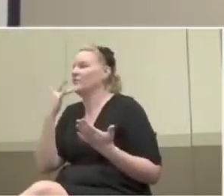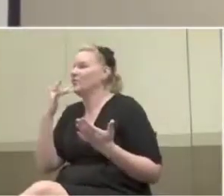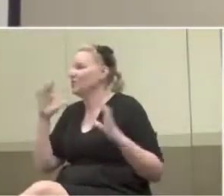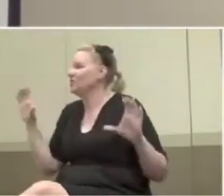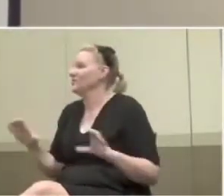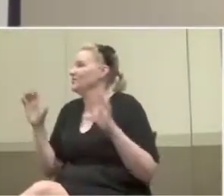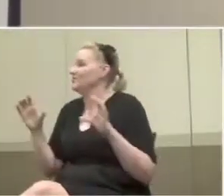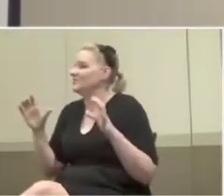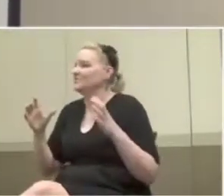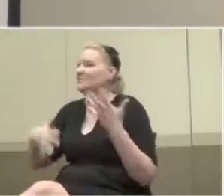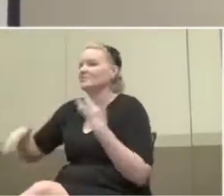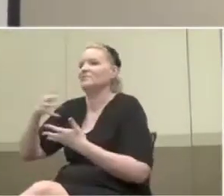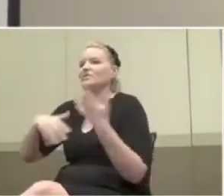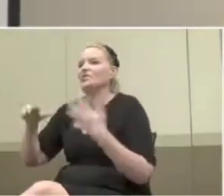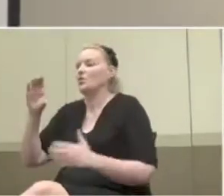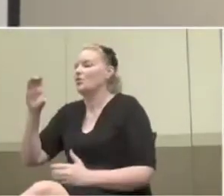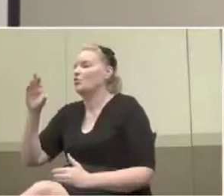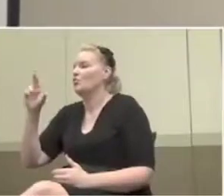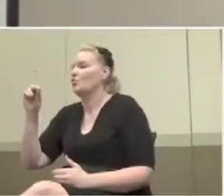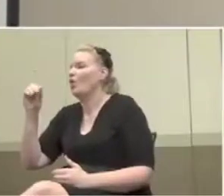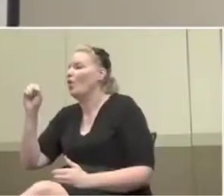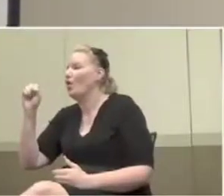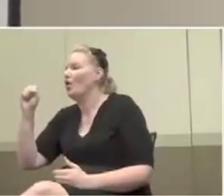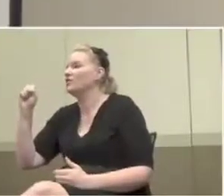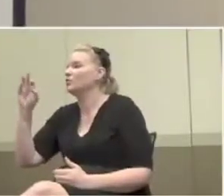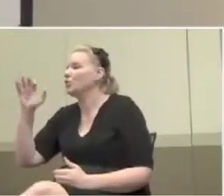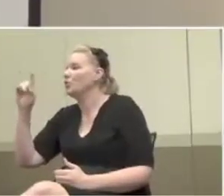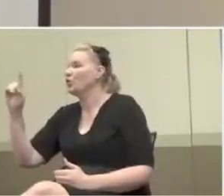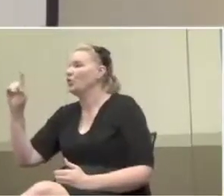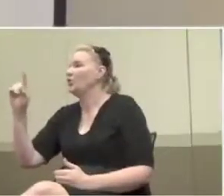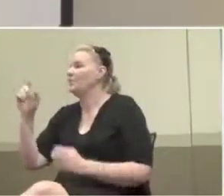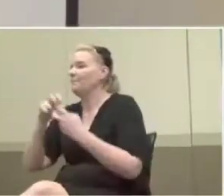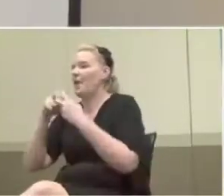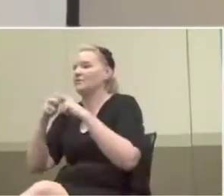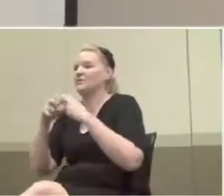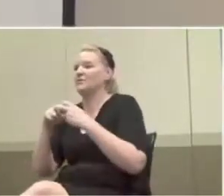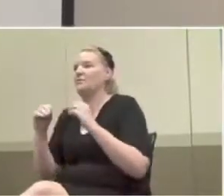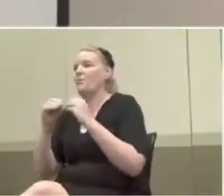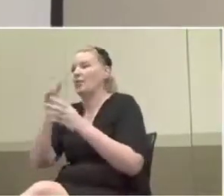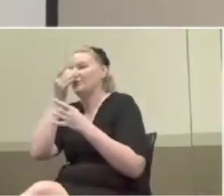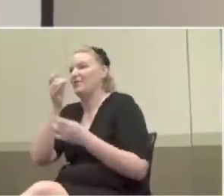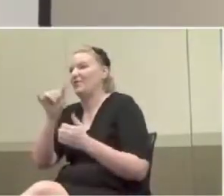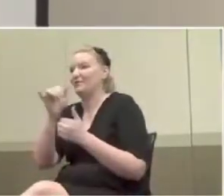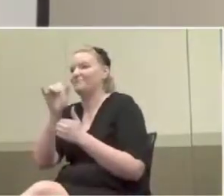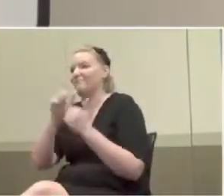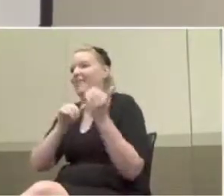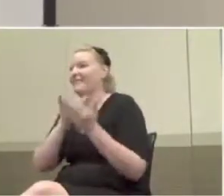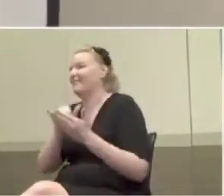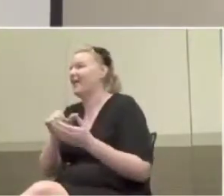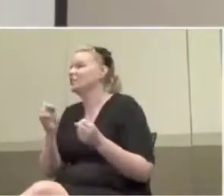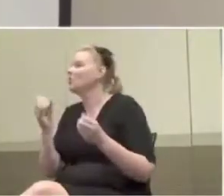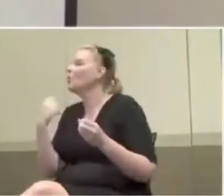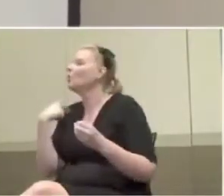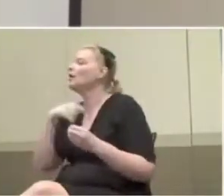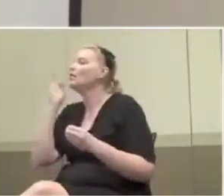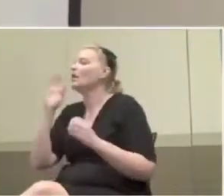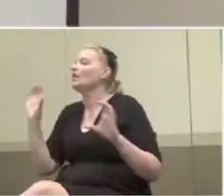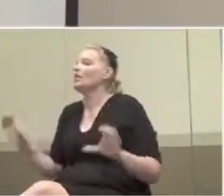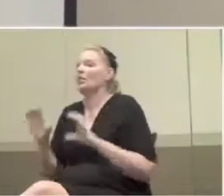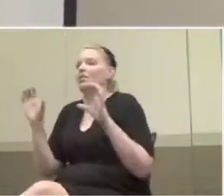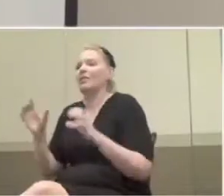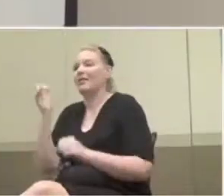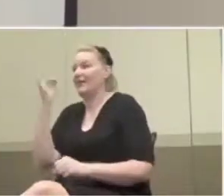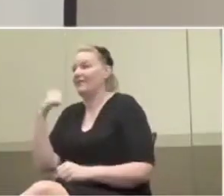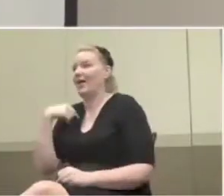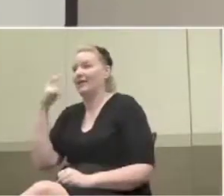to do, like the crossword puzzle or a Sudoku puzzle or something. So I'm going to keep you guys active. If I start seeing heads kind